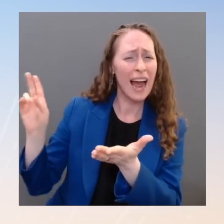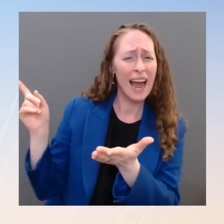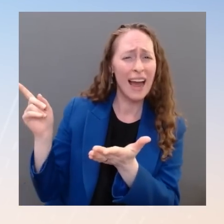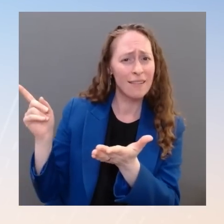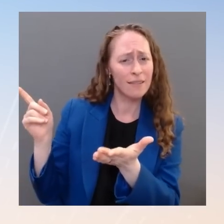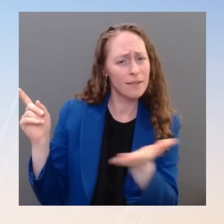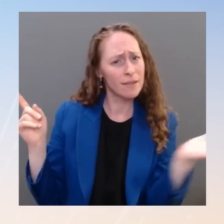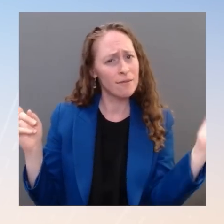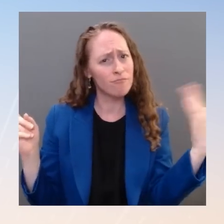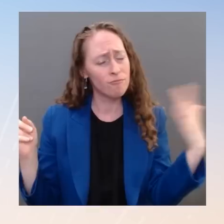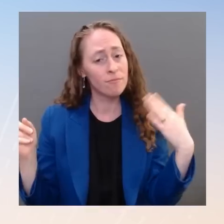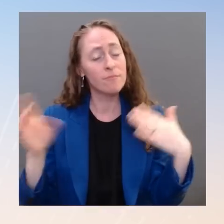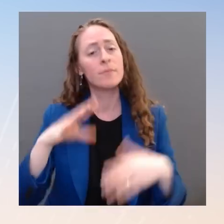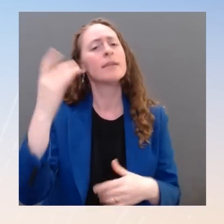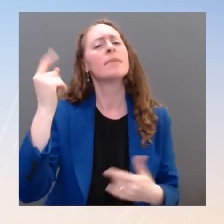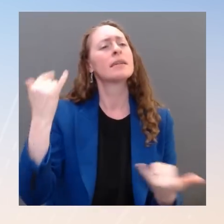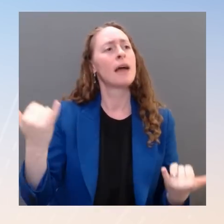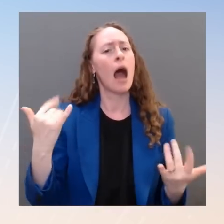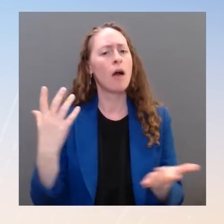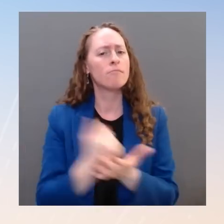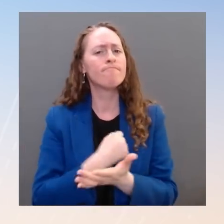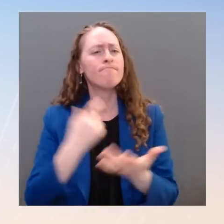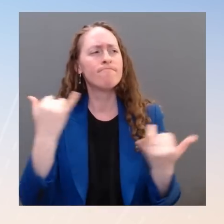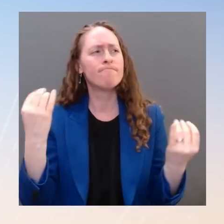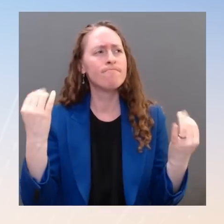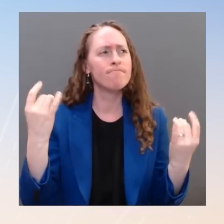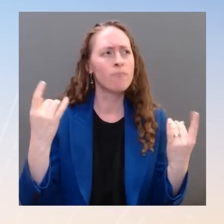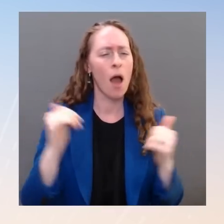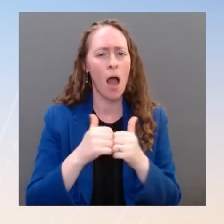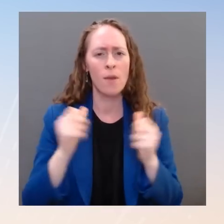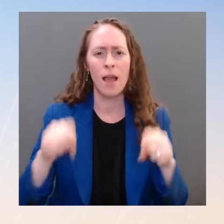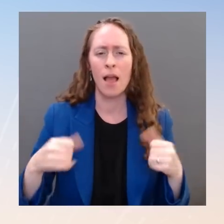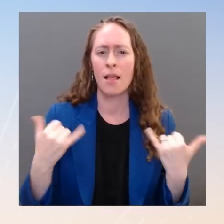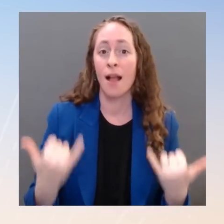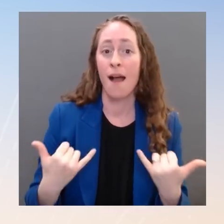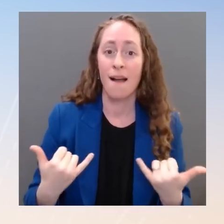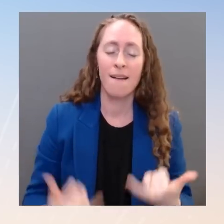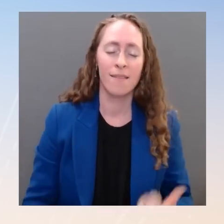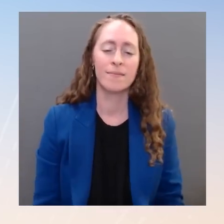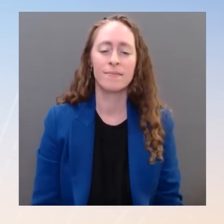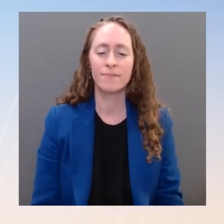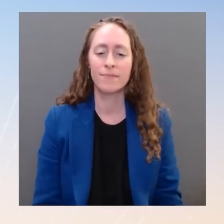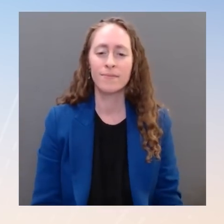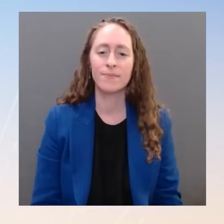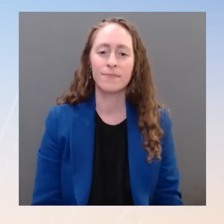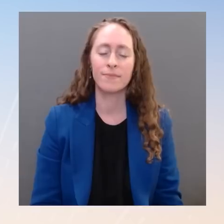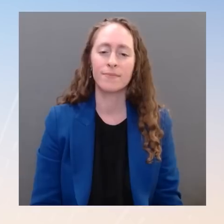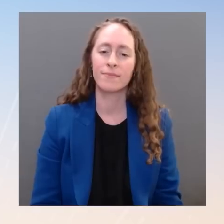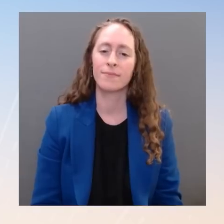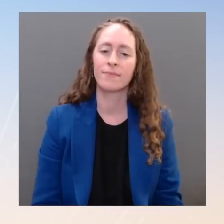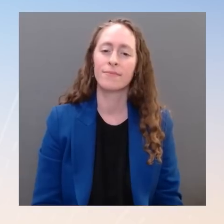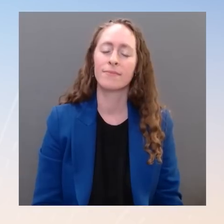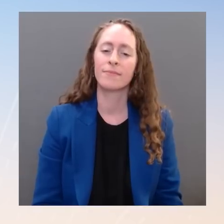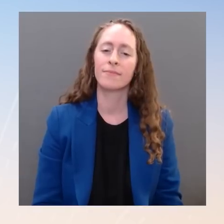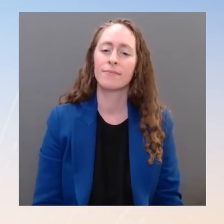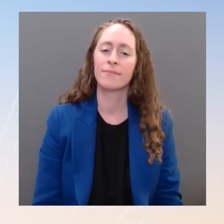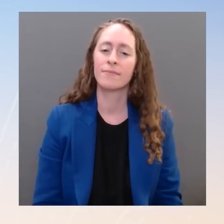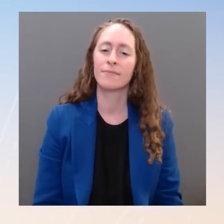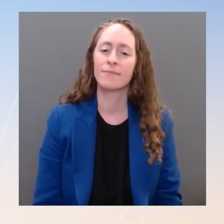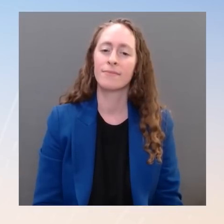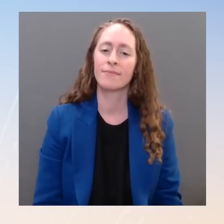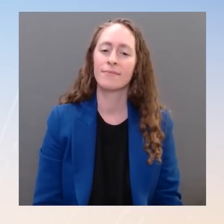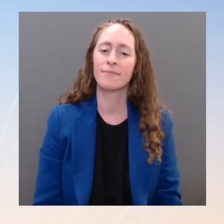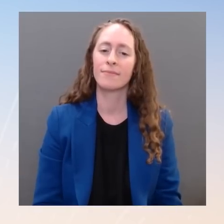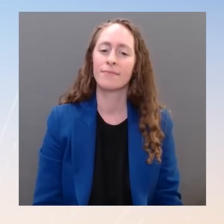steps. And a final question, response to Republicans like Senator Romney who say this is a political giveaway to consider canceling student loan